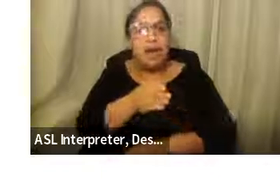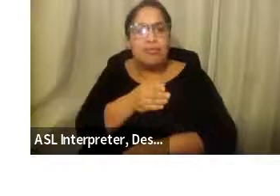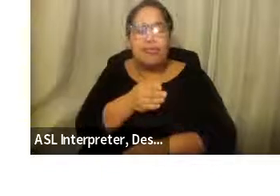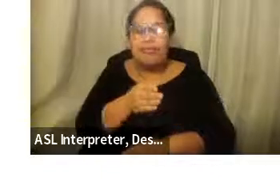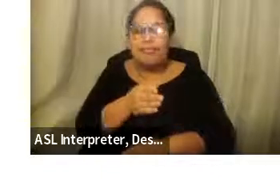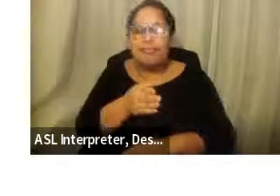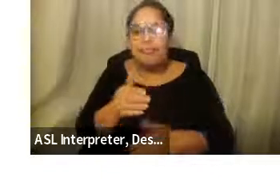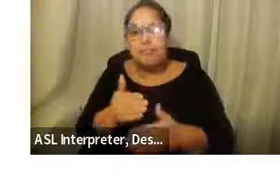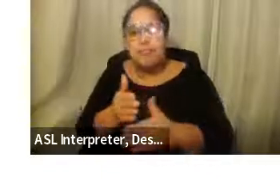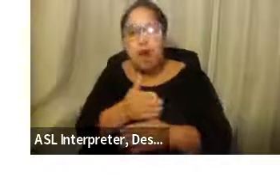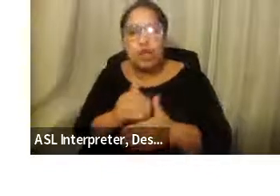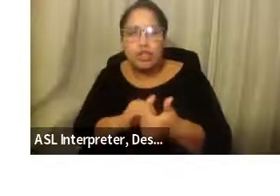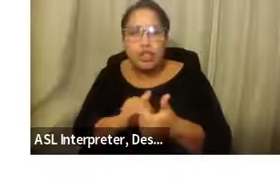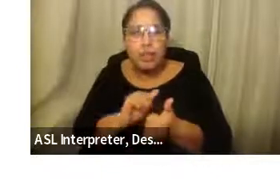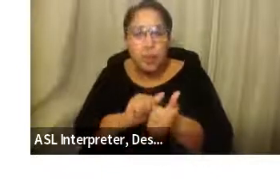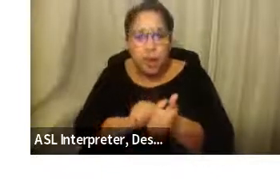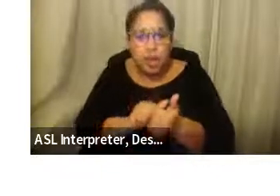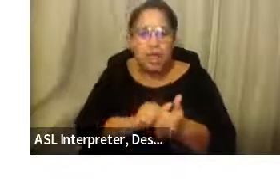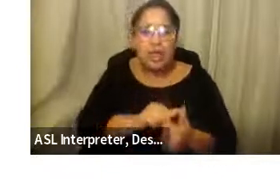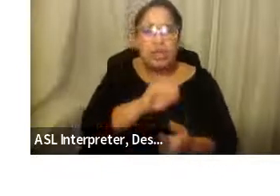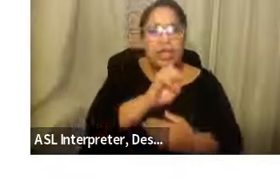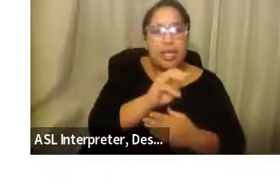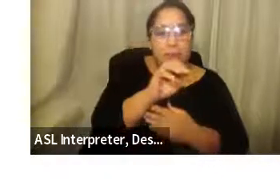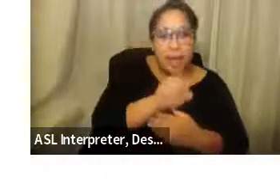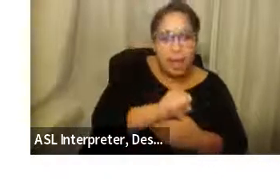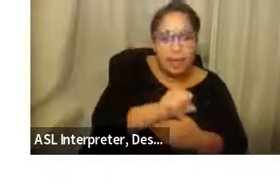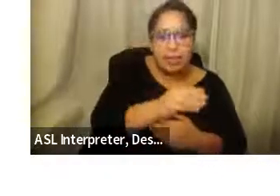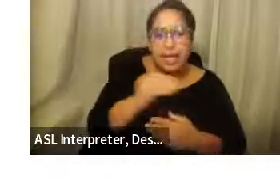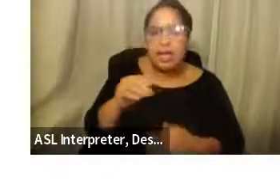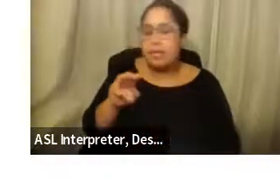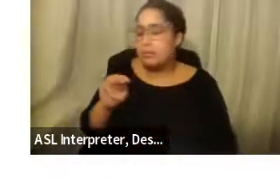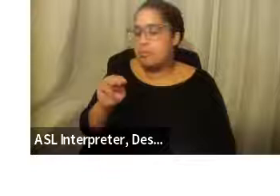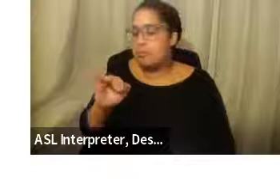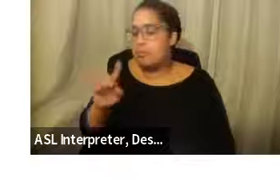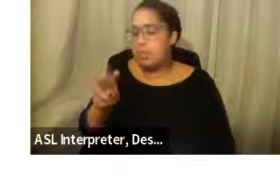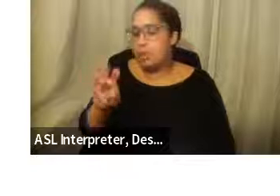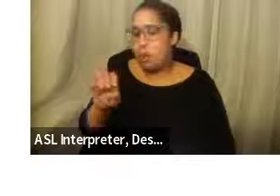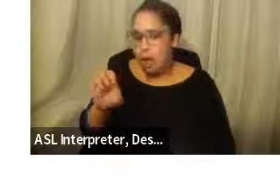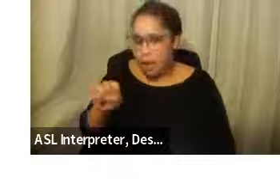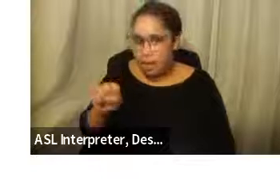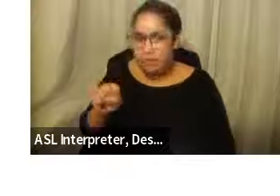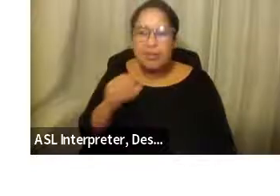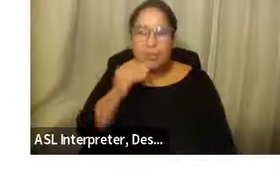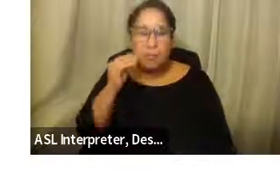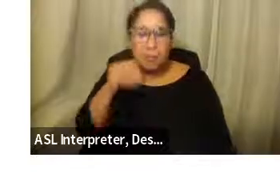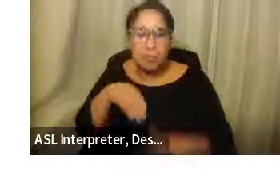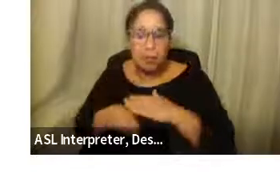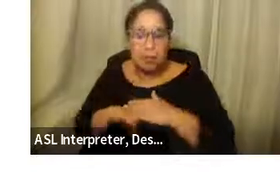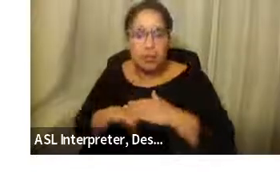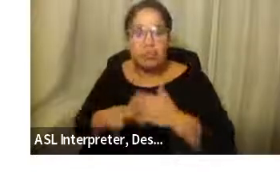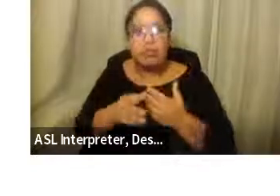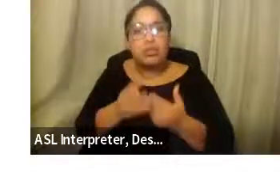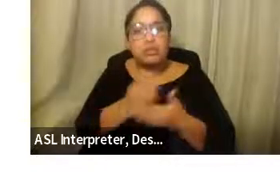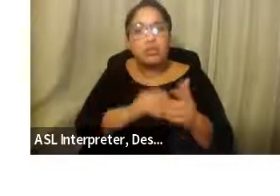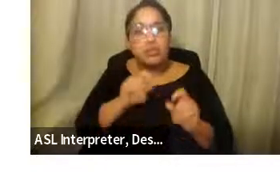EMS providers and midwives for home births. And some of the questions were related to education